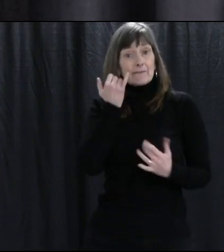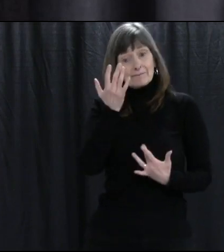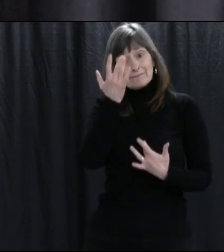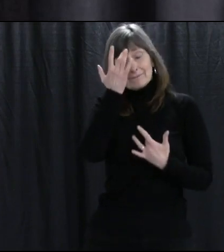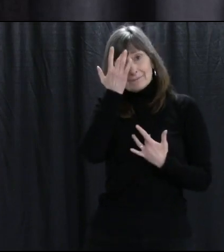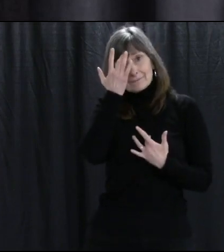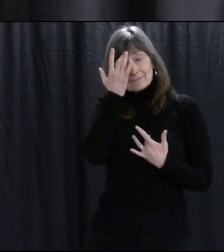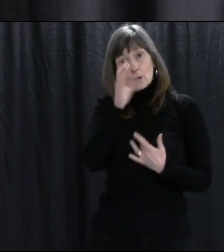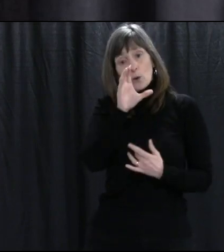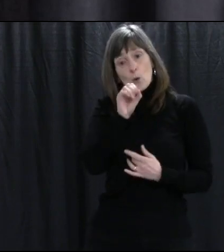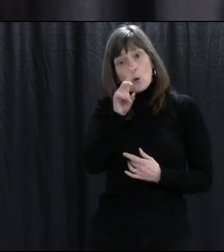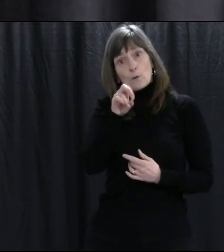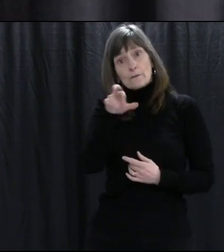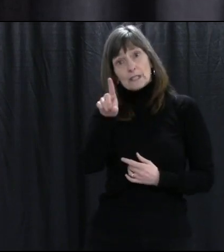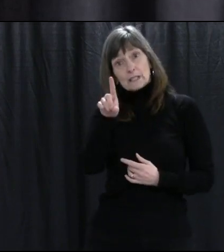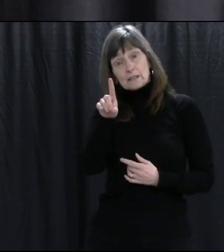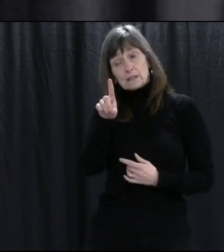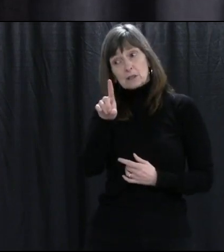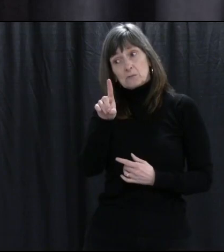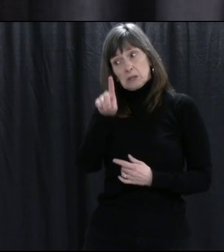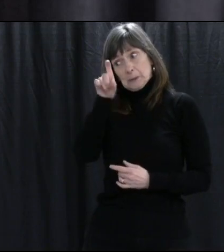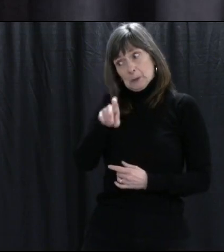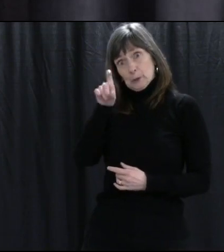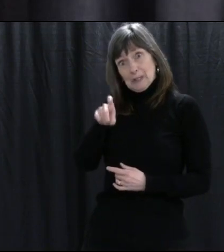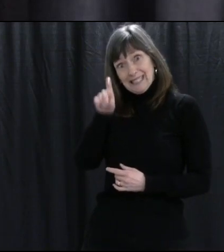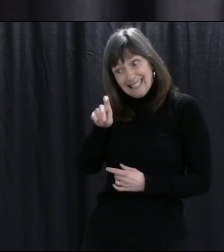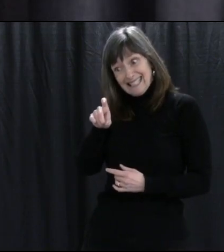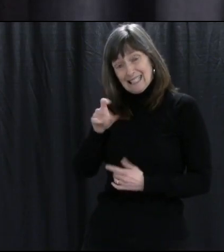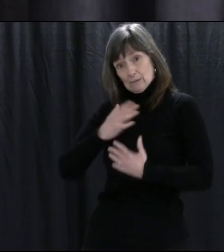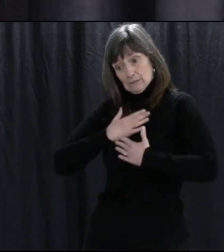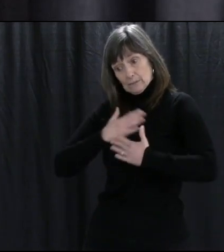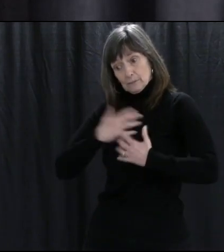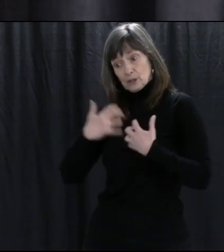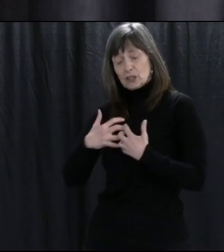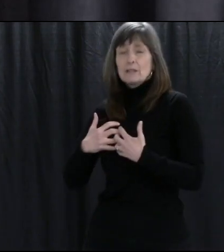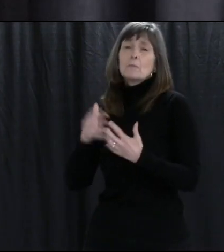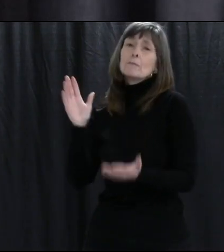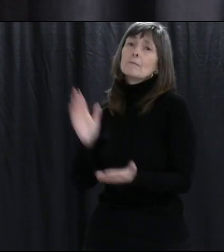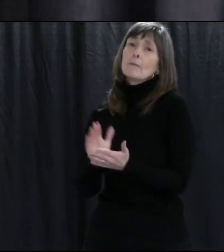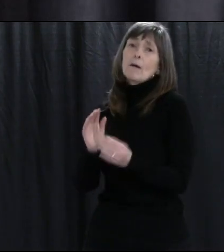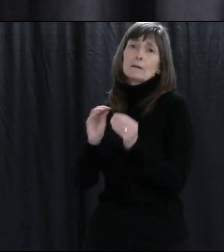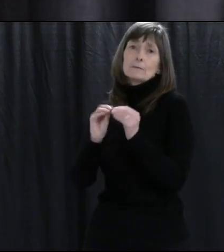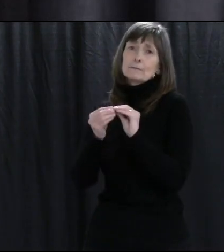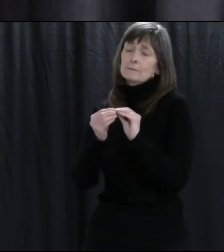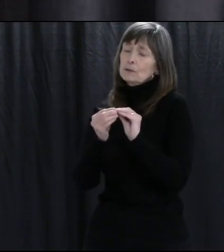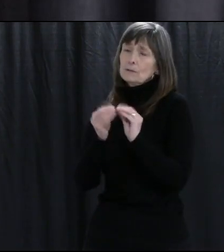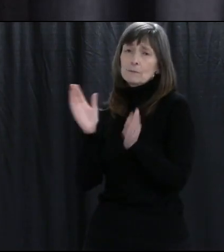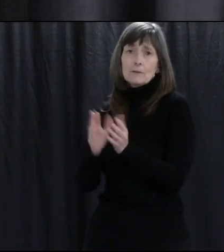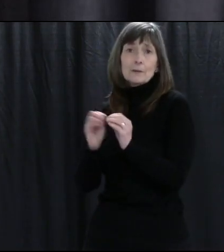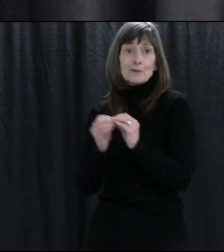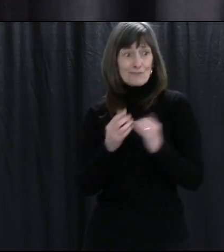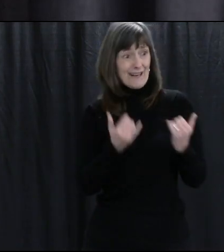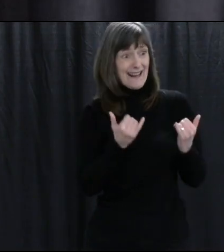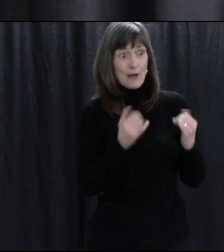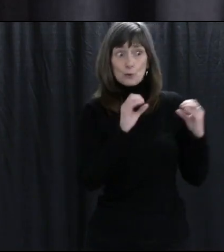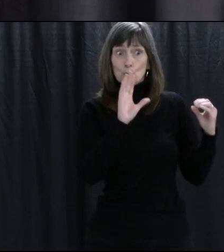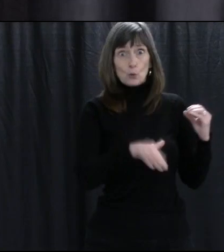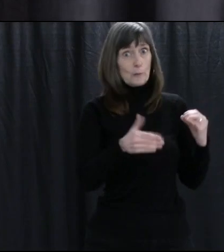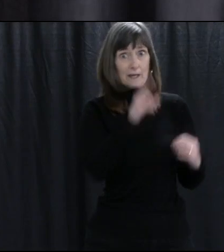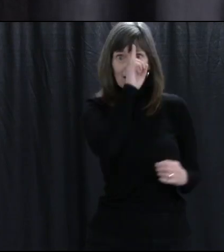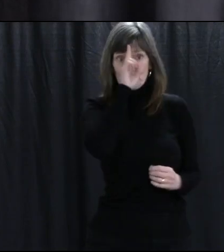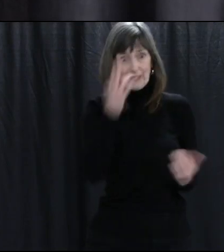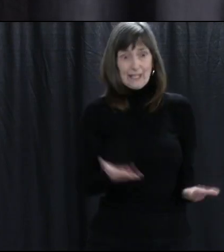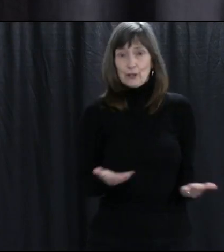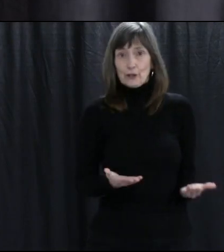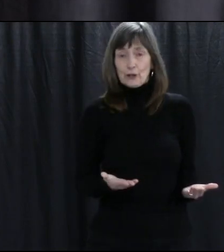get that far. We don't actually have anybody hospitalized yet with the condition. So every day that we don't gives us